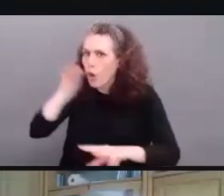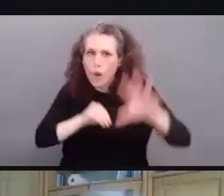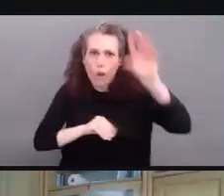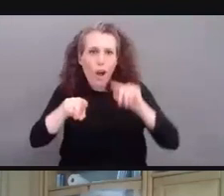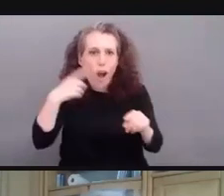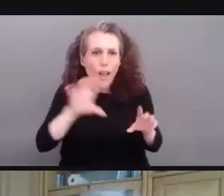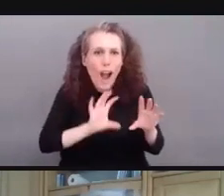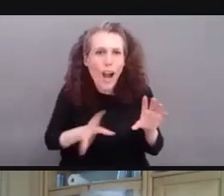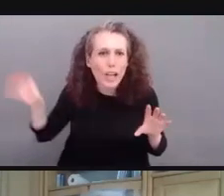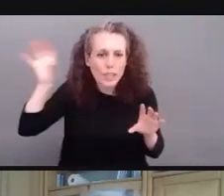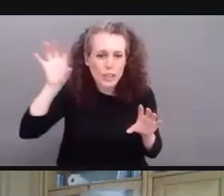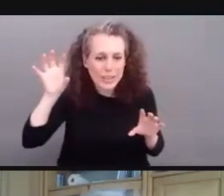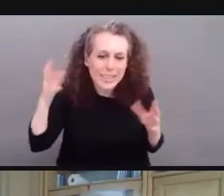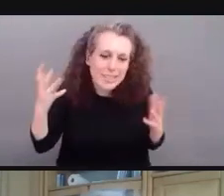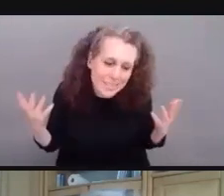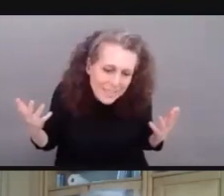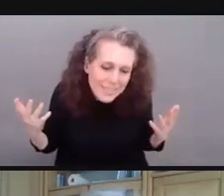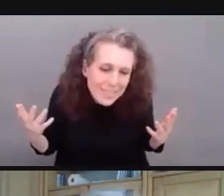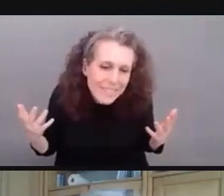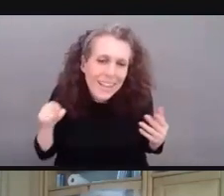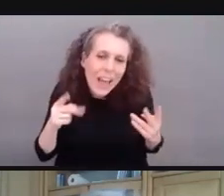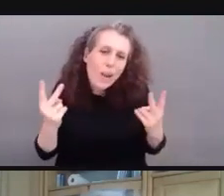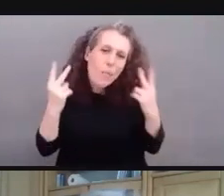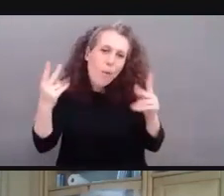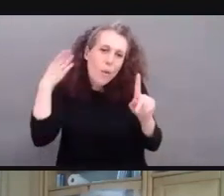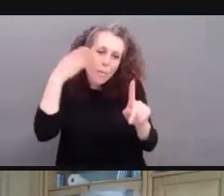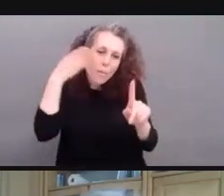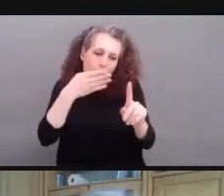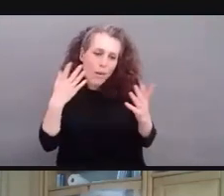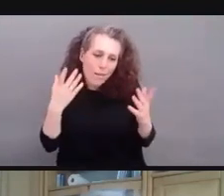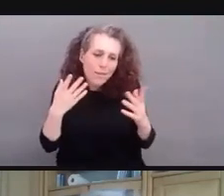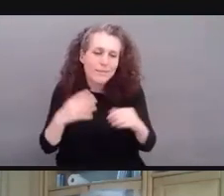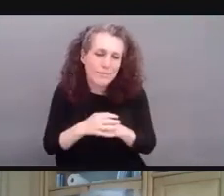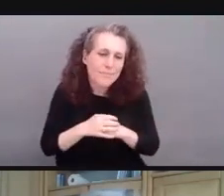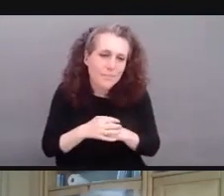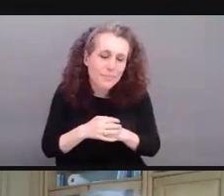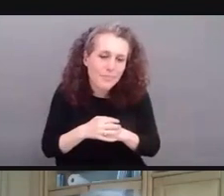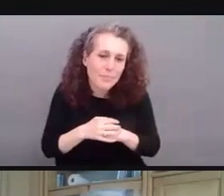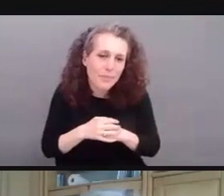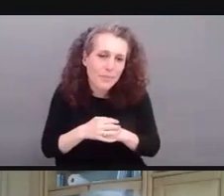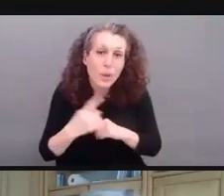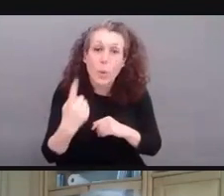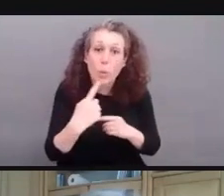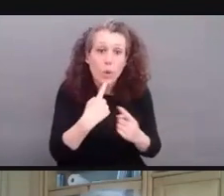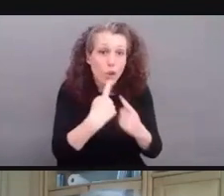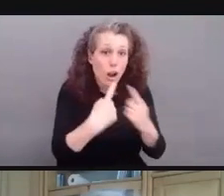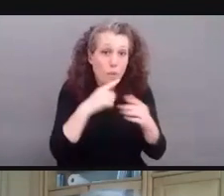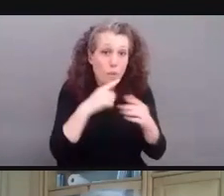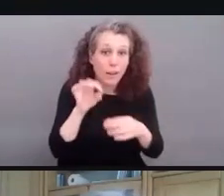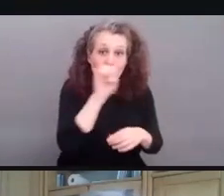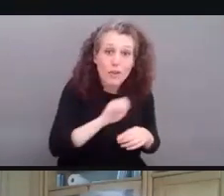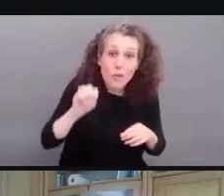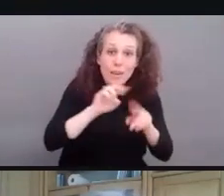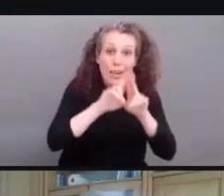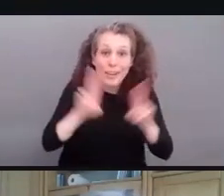with you, sorry. This is a very important point of accessibility when we are talking about the European and international